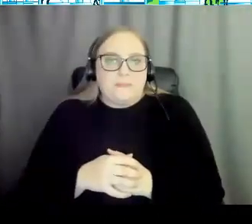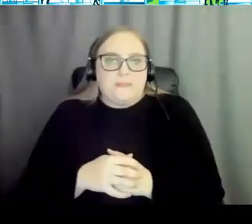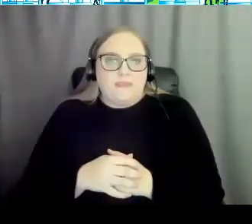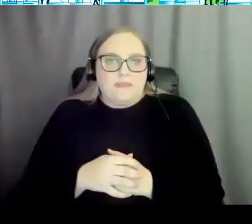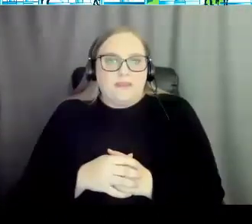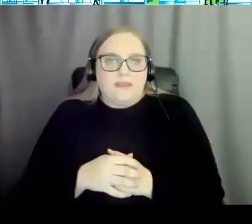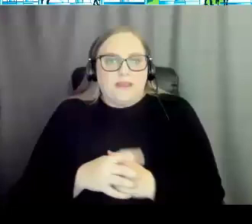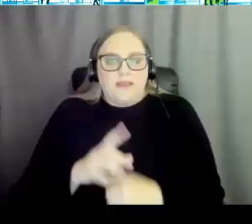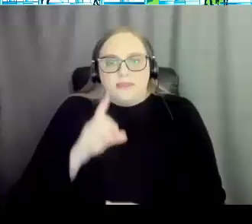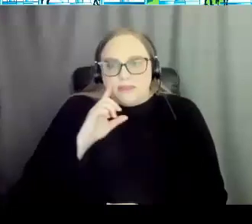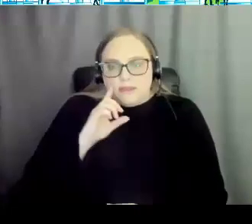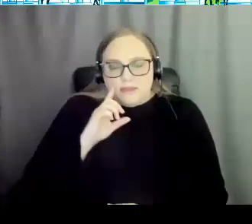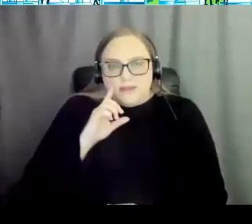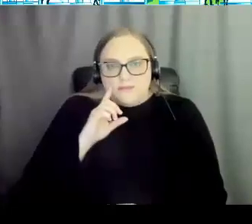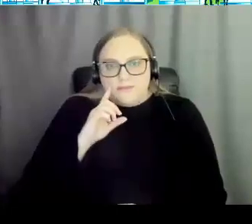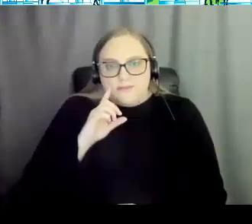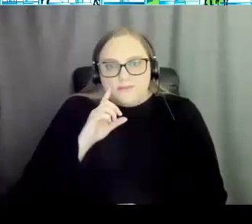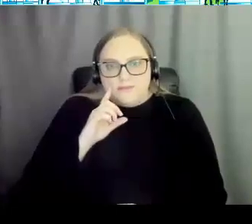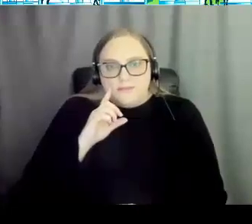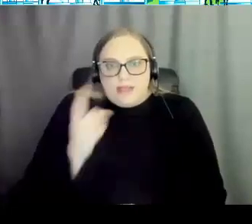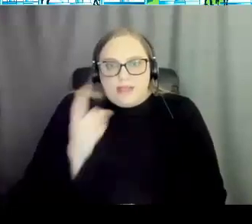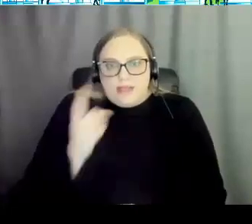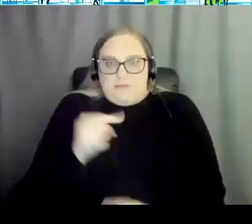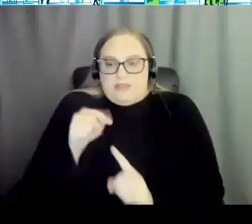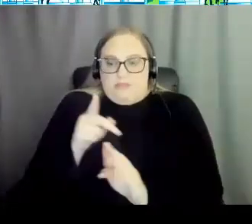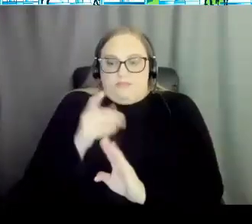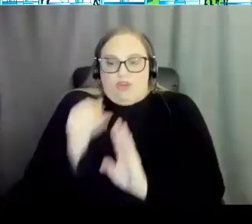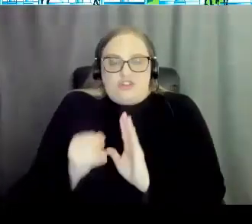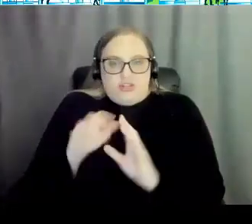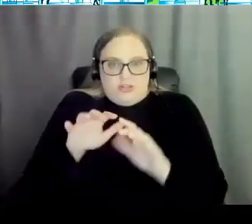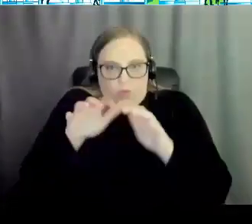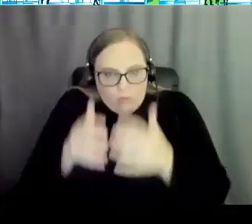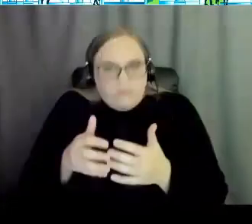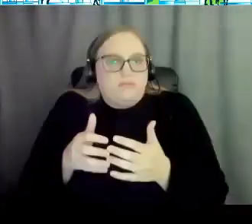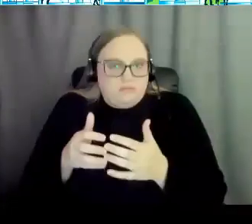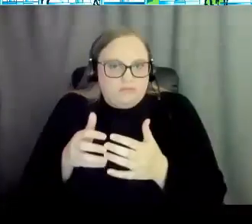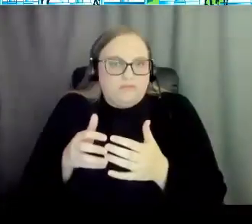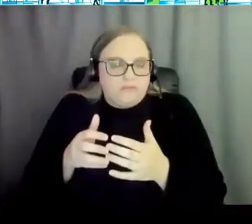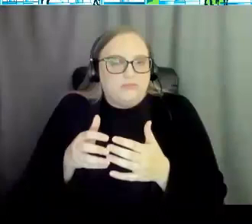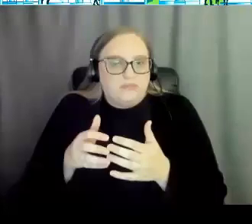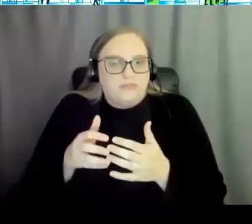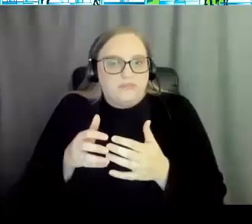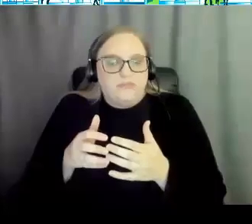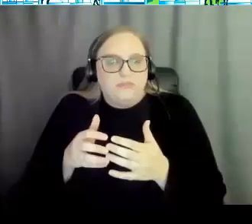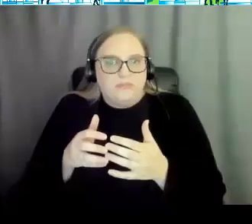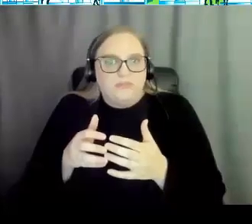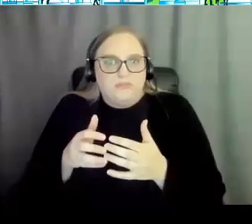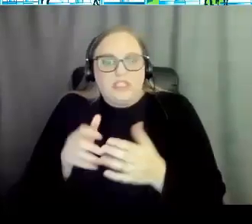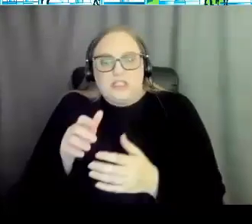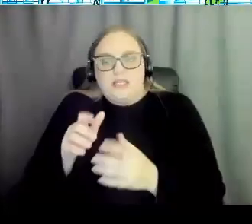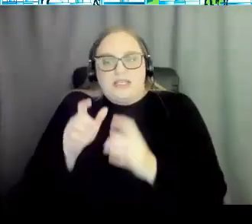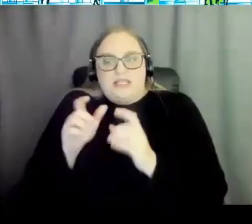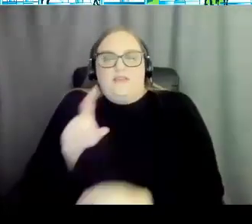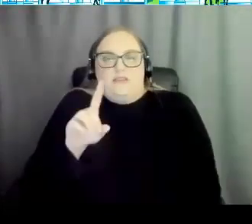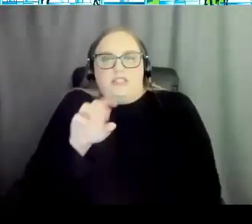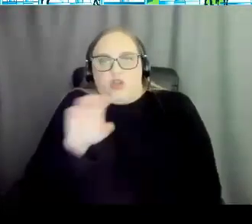something that the project as a whole does is enables the DOE and the communities that are involved to